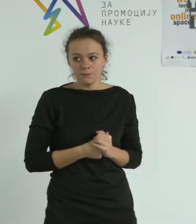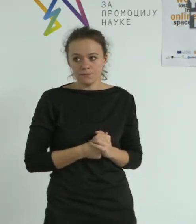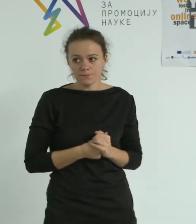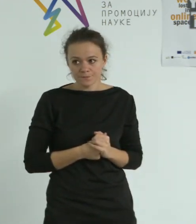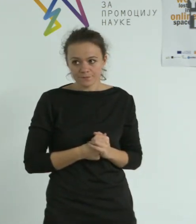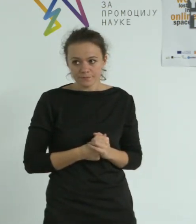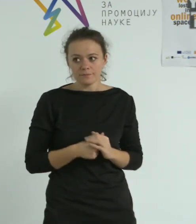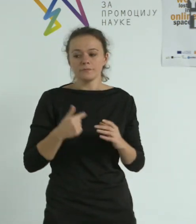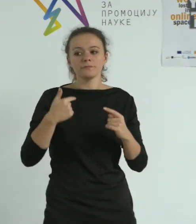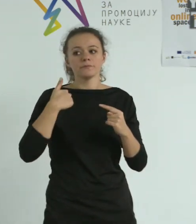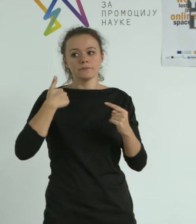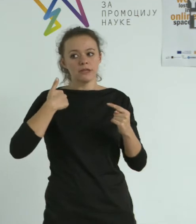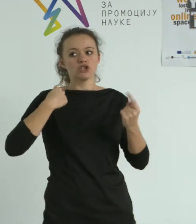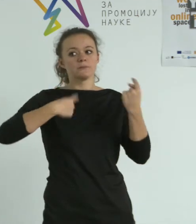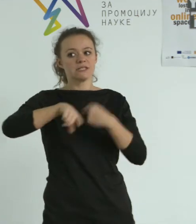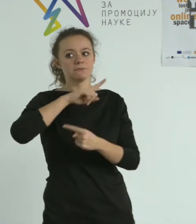we organized